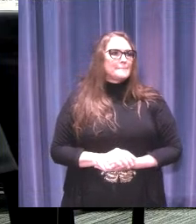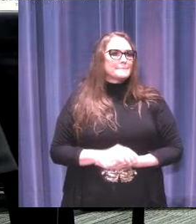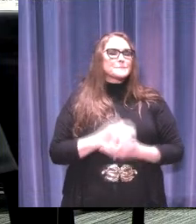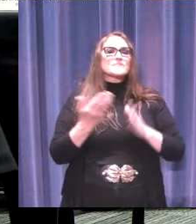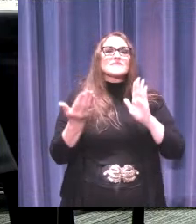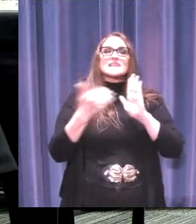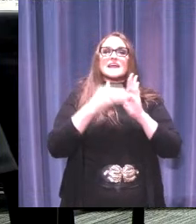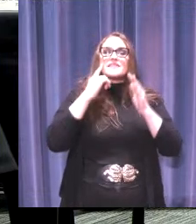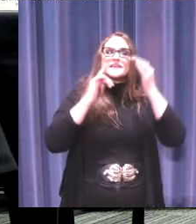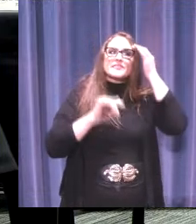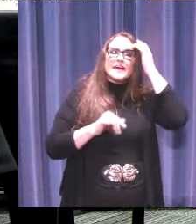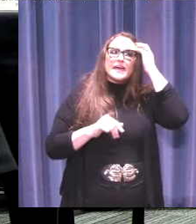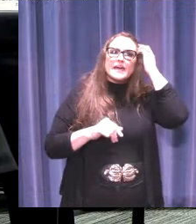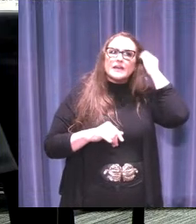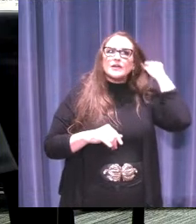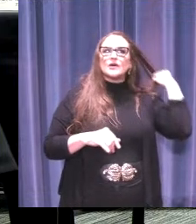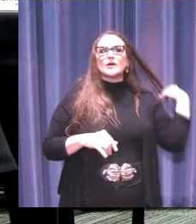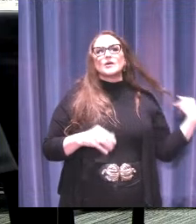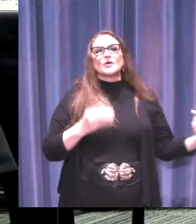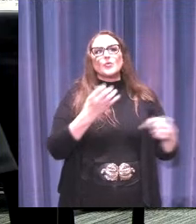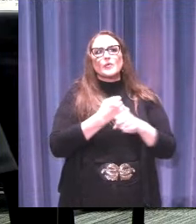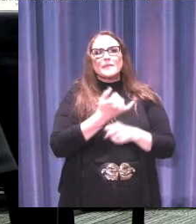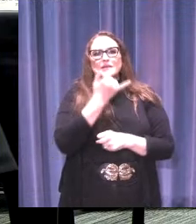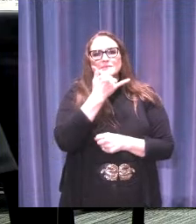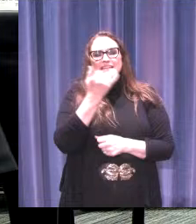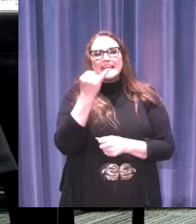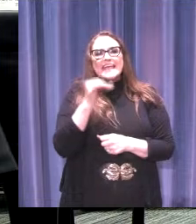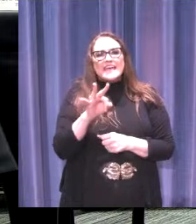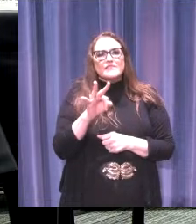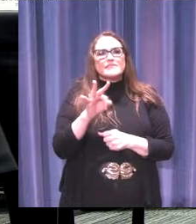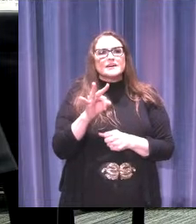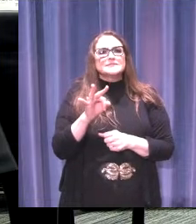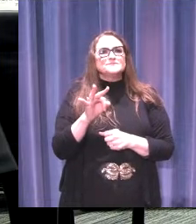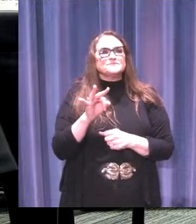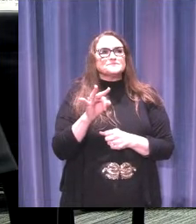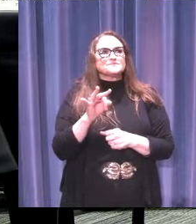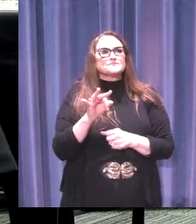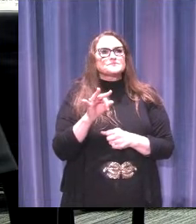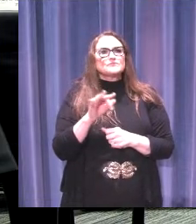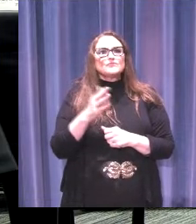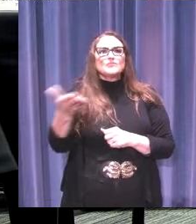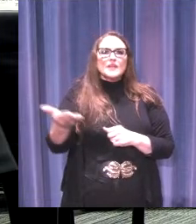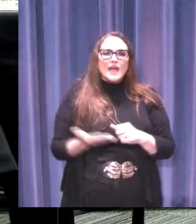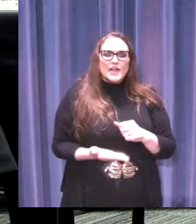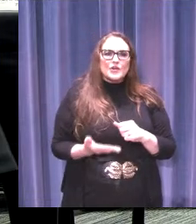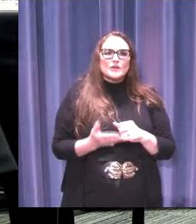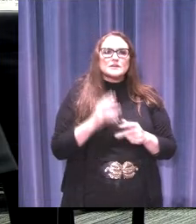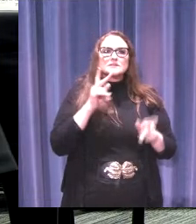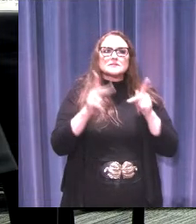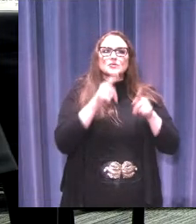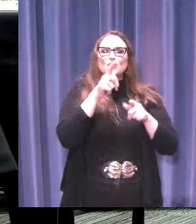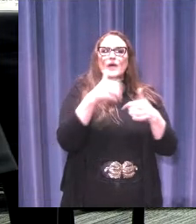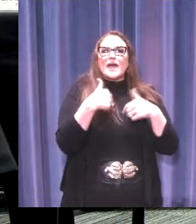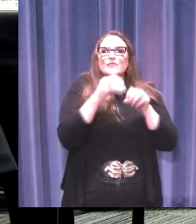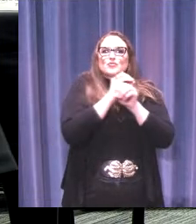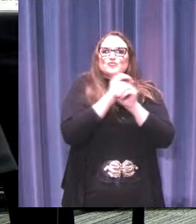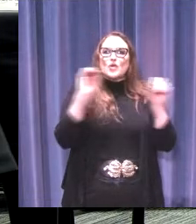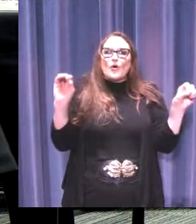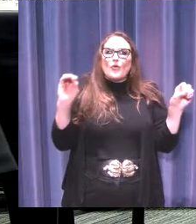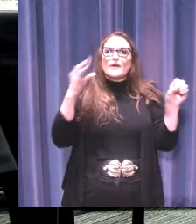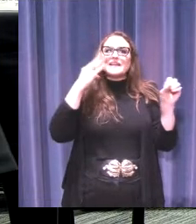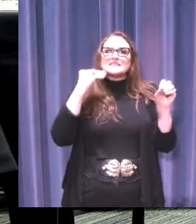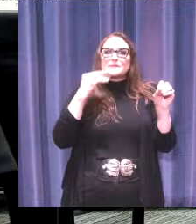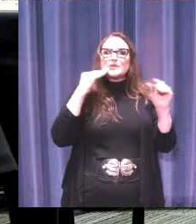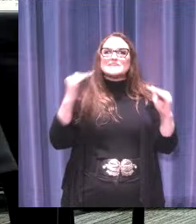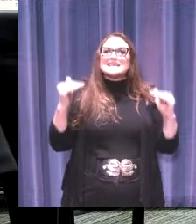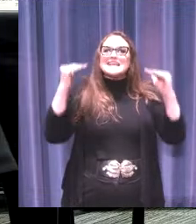Again, I think that we're making a mistake if we are hiring individuals who have no experience in